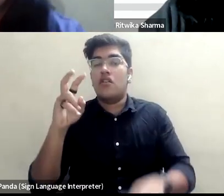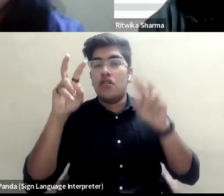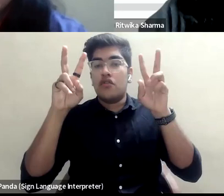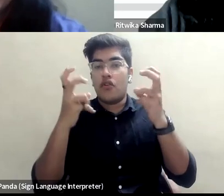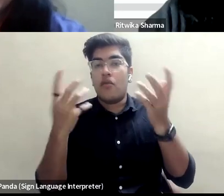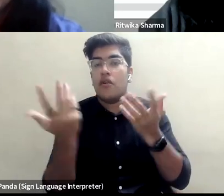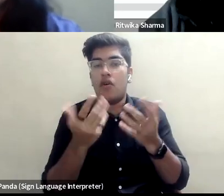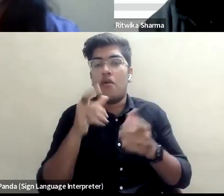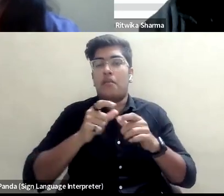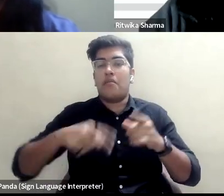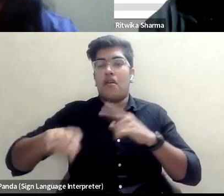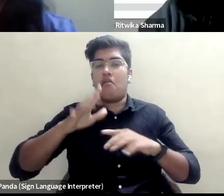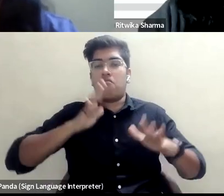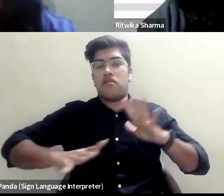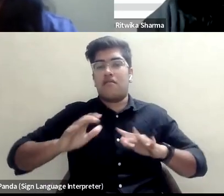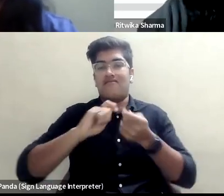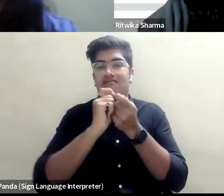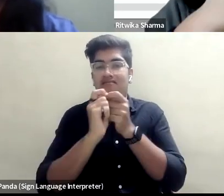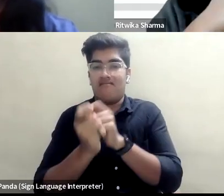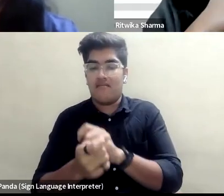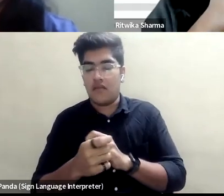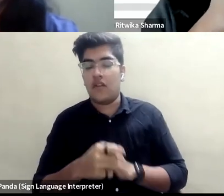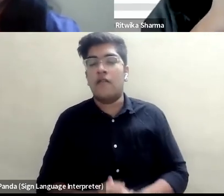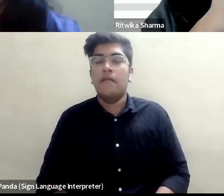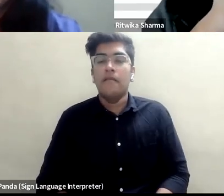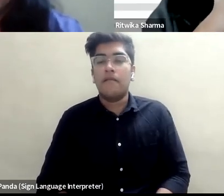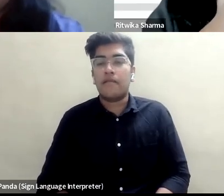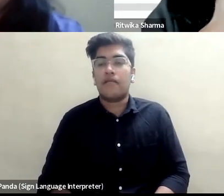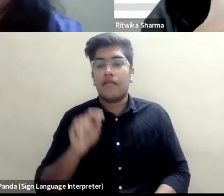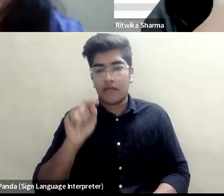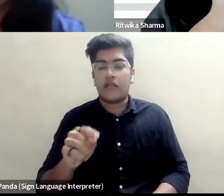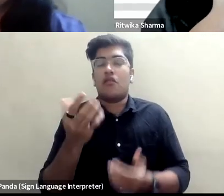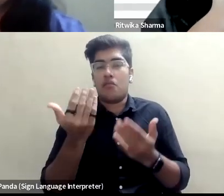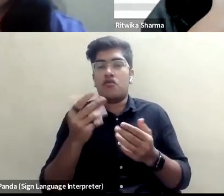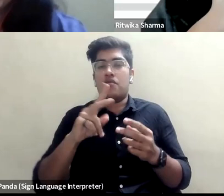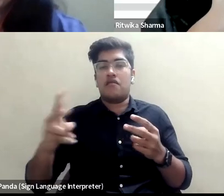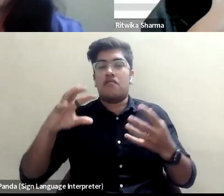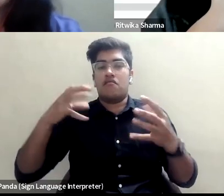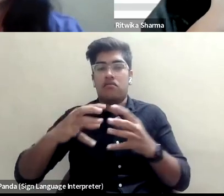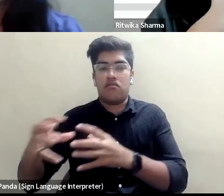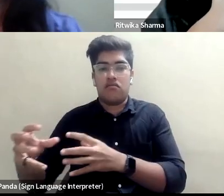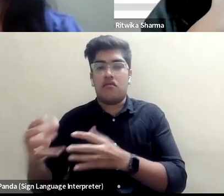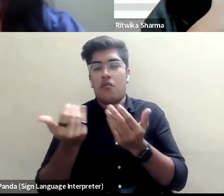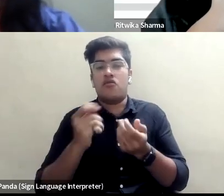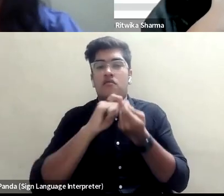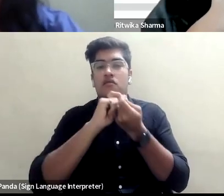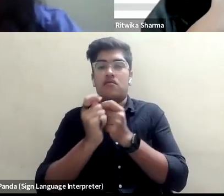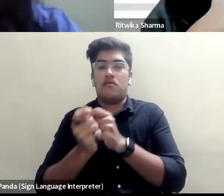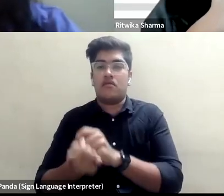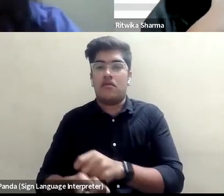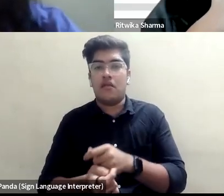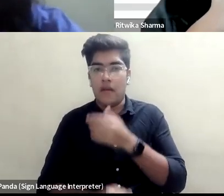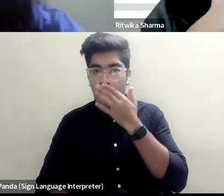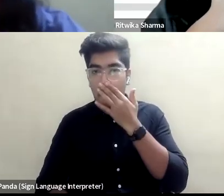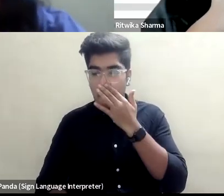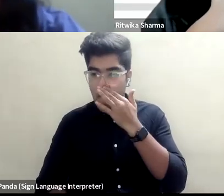behavioral patterns around. So they kind of feed in each other, and this makes their daily lives. This is what the CA has done, I think,